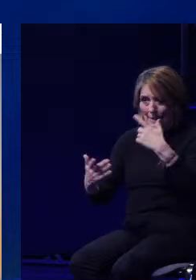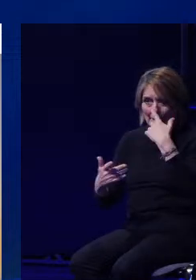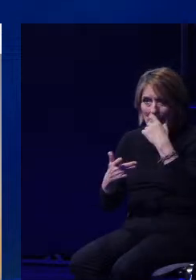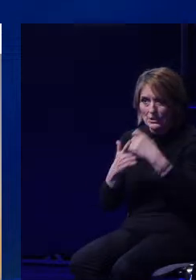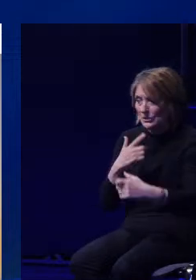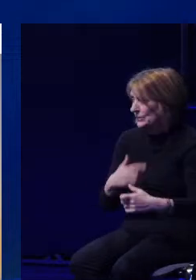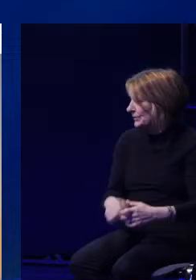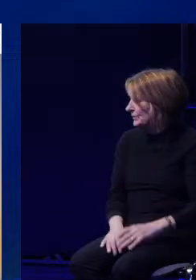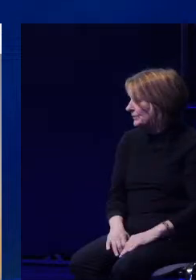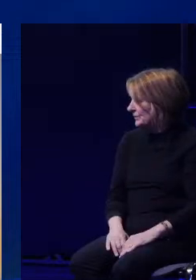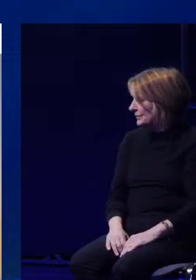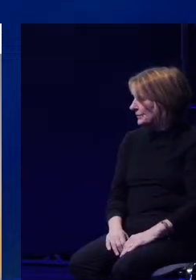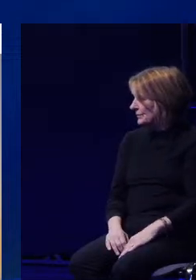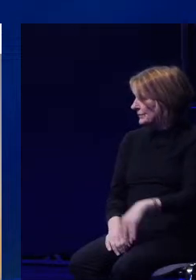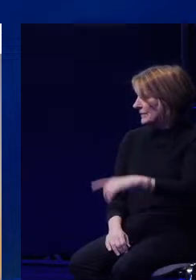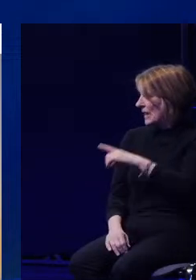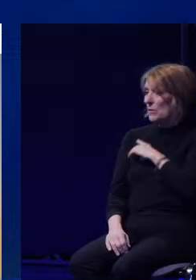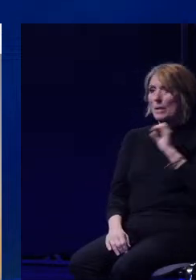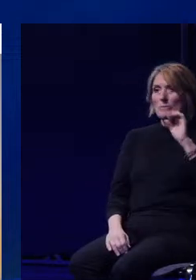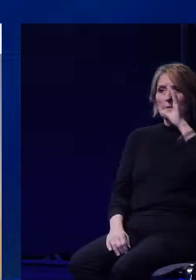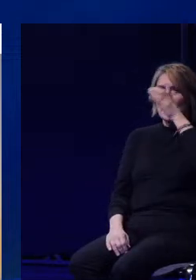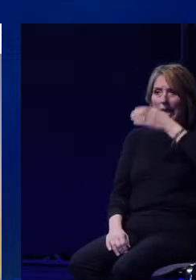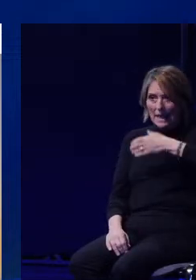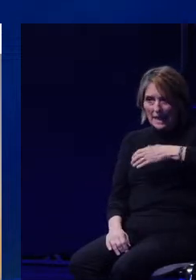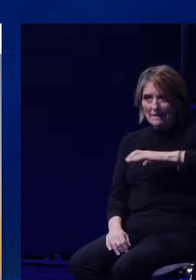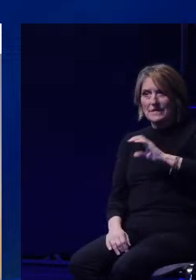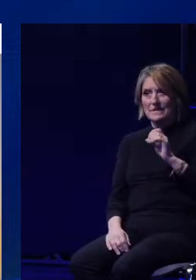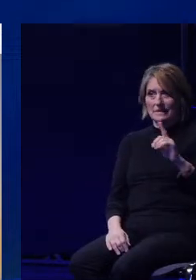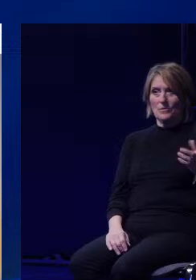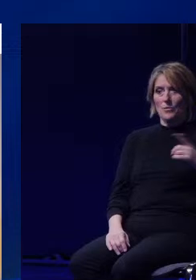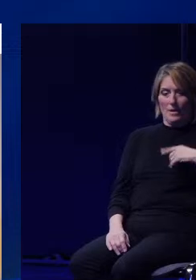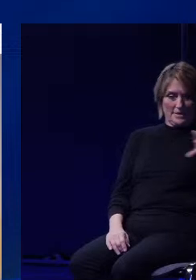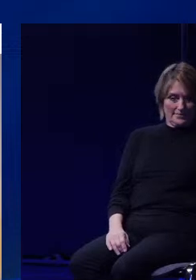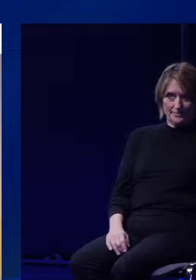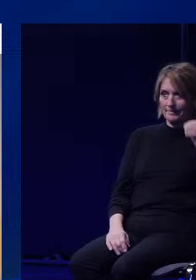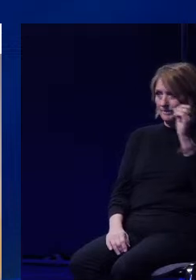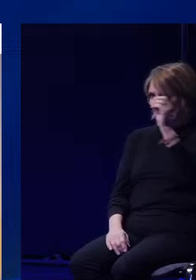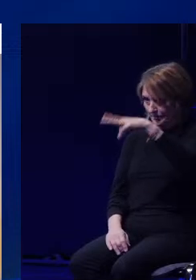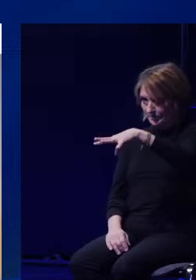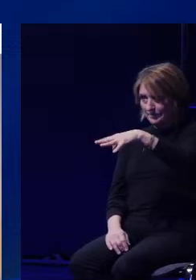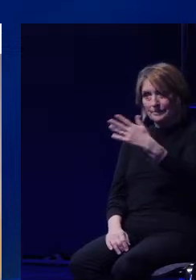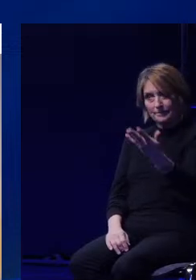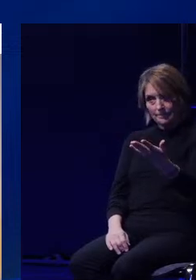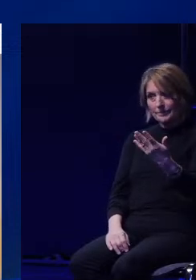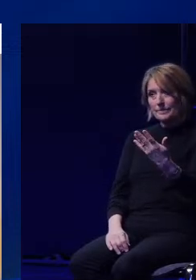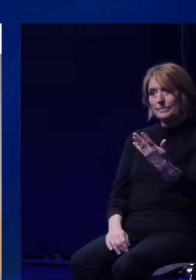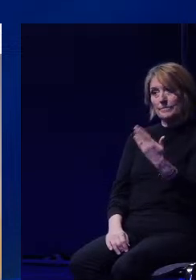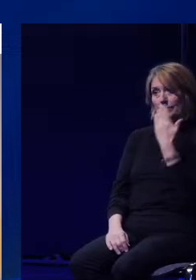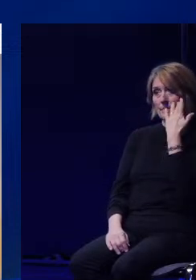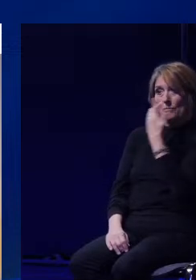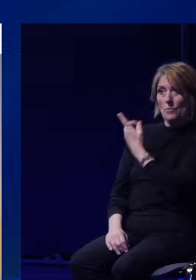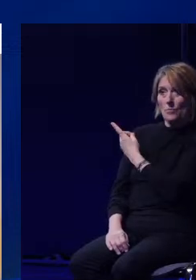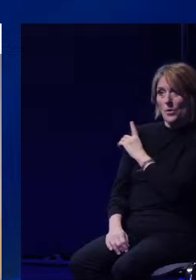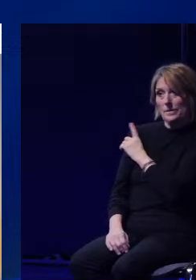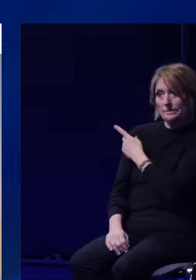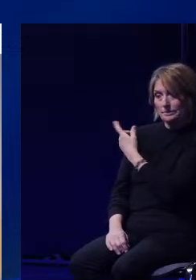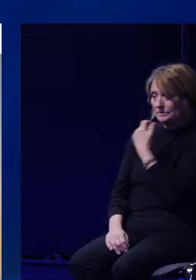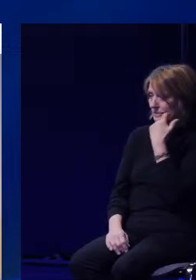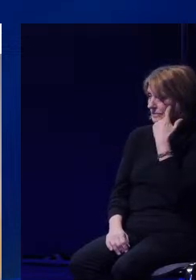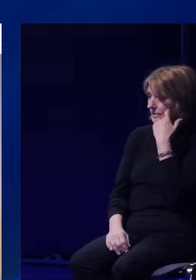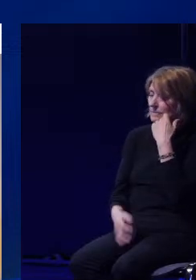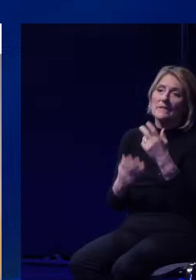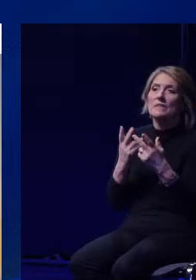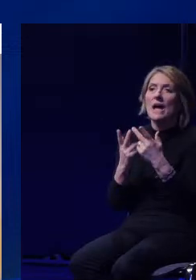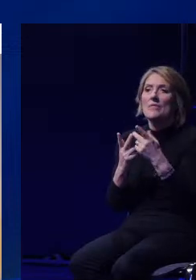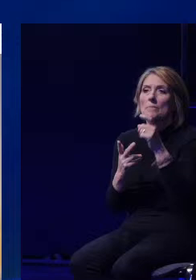reason whatsoever, I'm going to place an elephant in there. That's just because I had it handy. Now, the point that I would like to make is if somebody else were